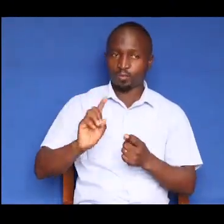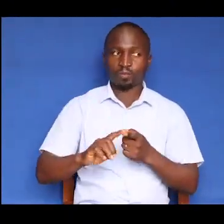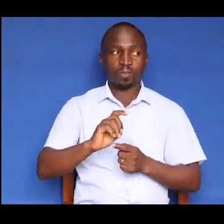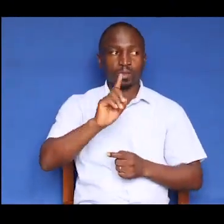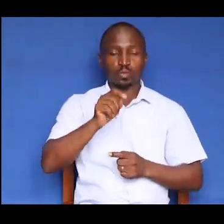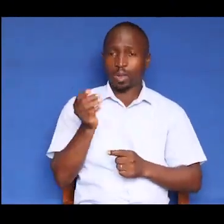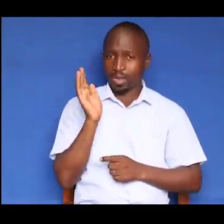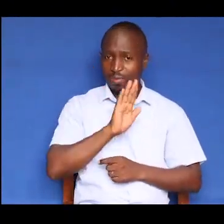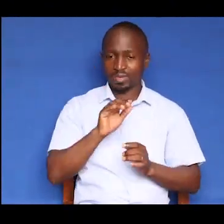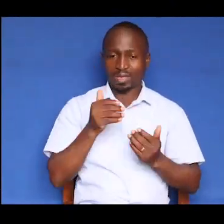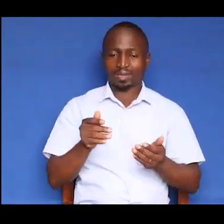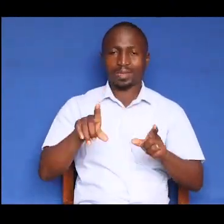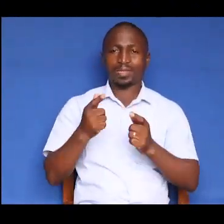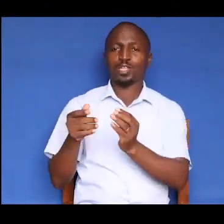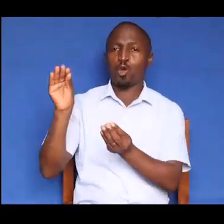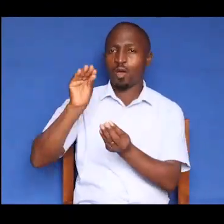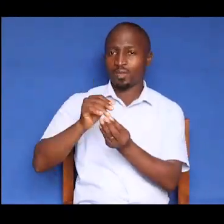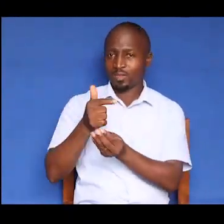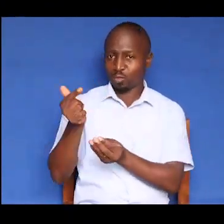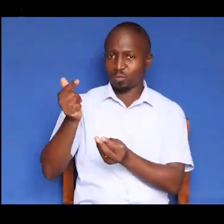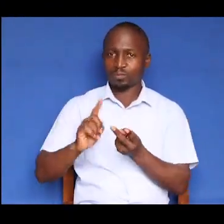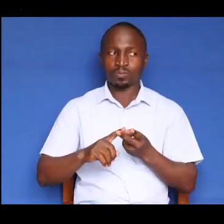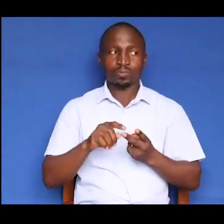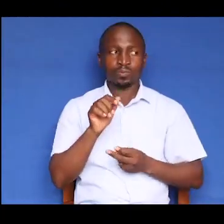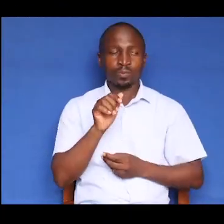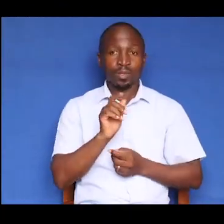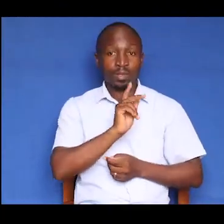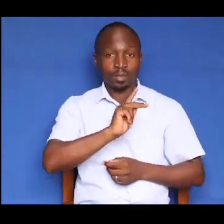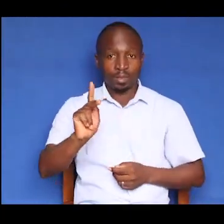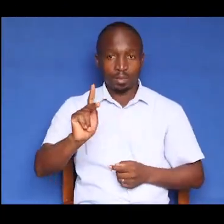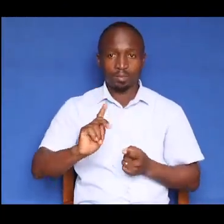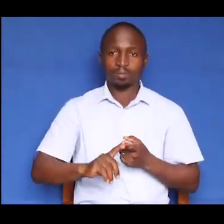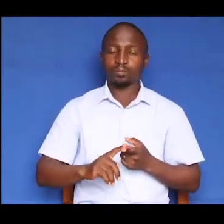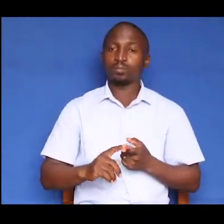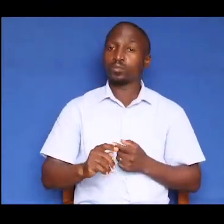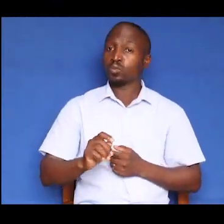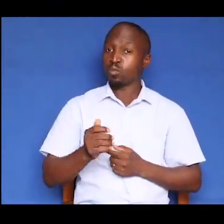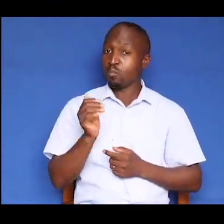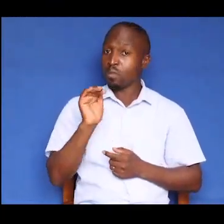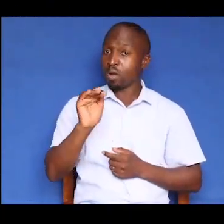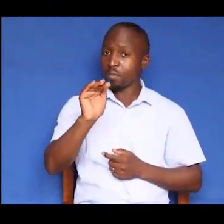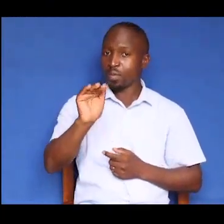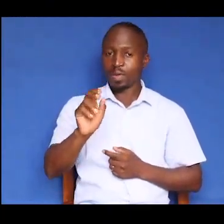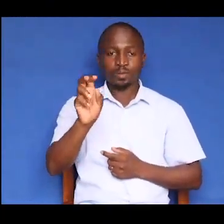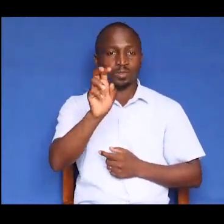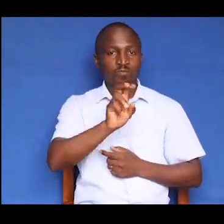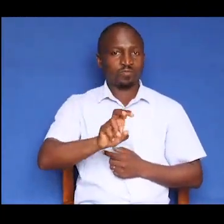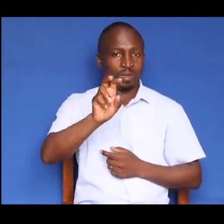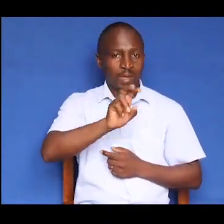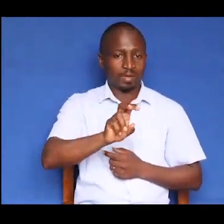is over, but this is the addition. If you are asked to find change in income